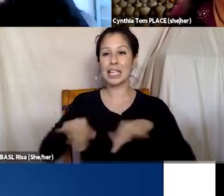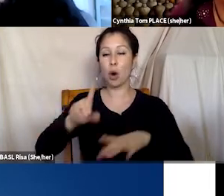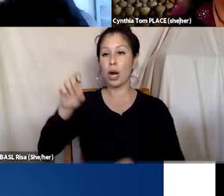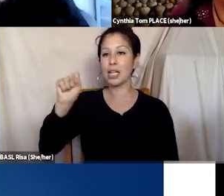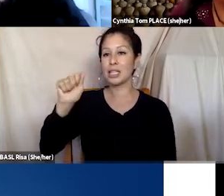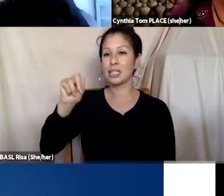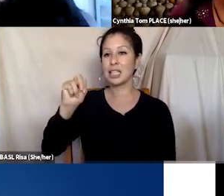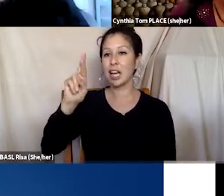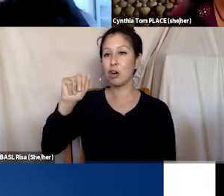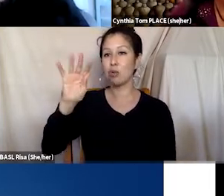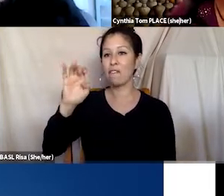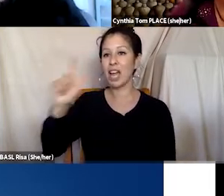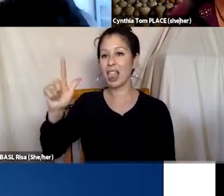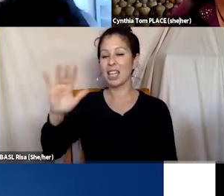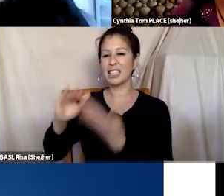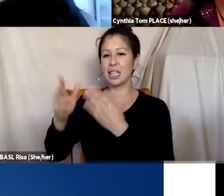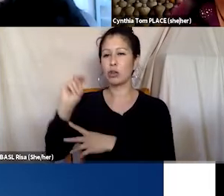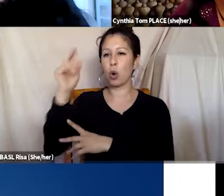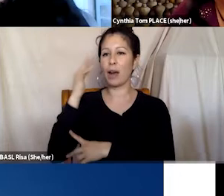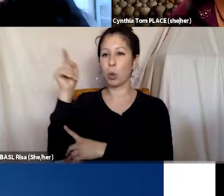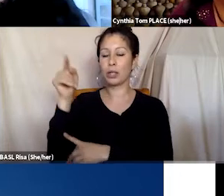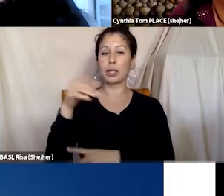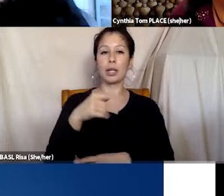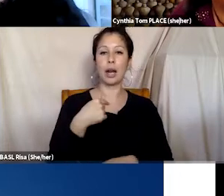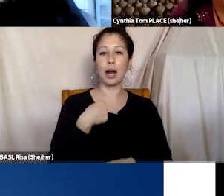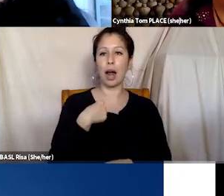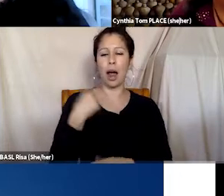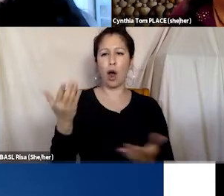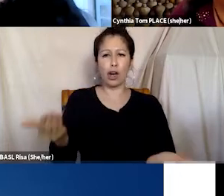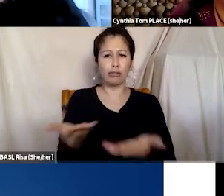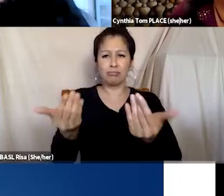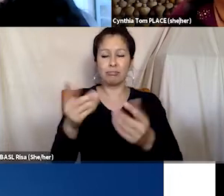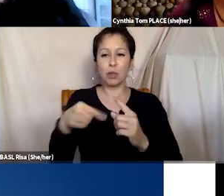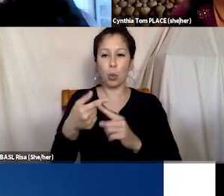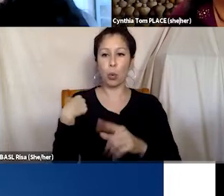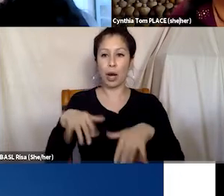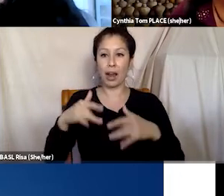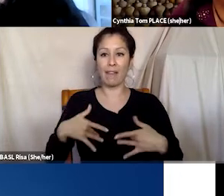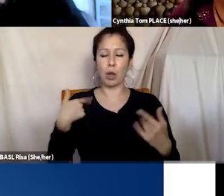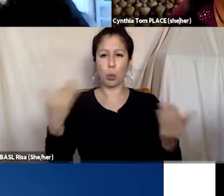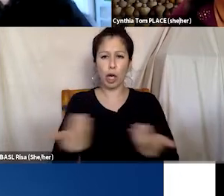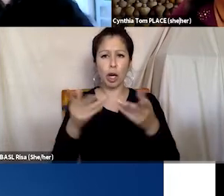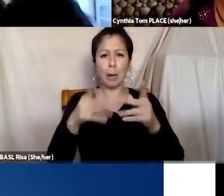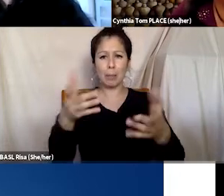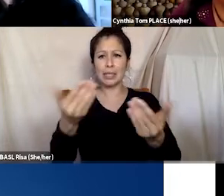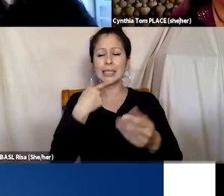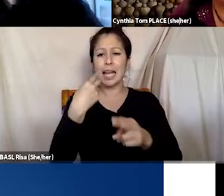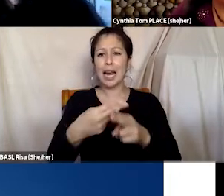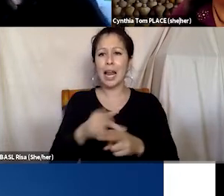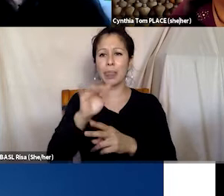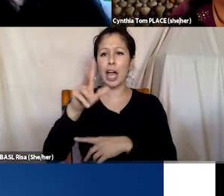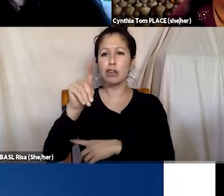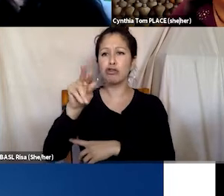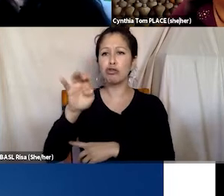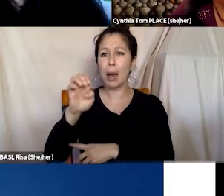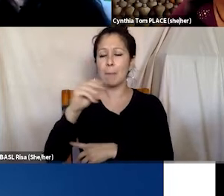Northern California. And I always encourage, when we do events, we encourage people to say the names of the tribes